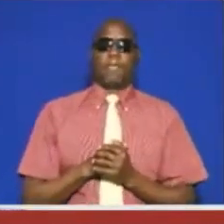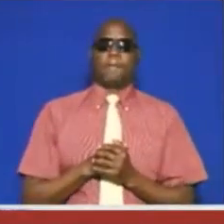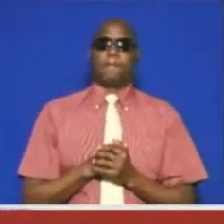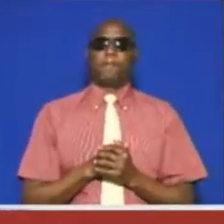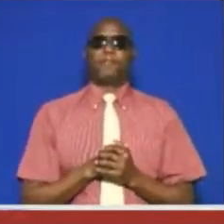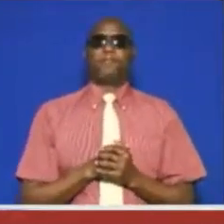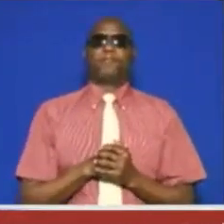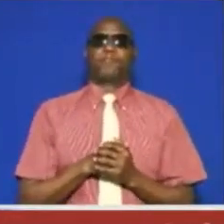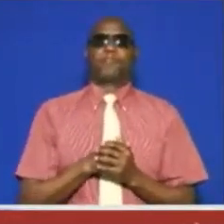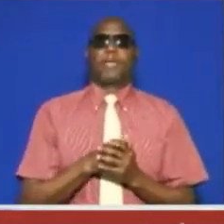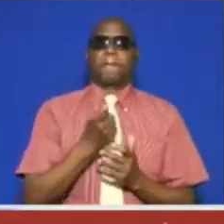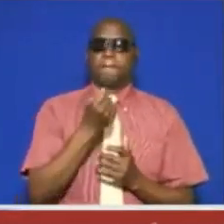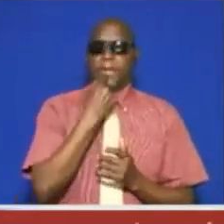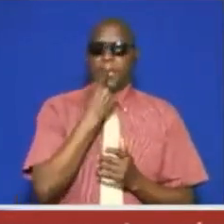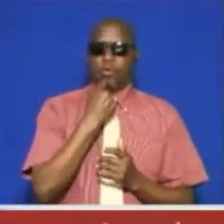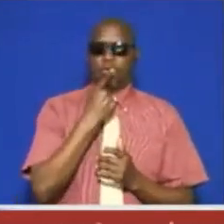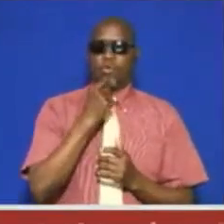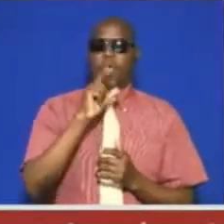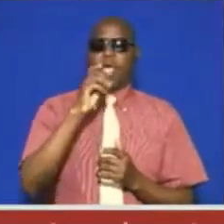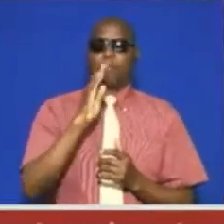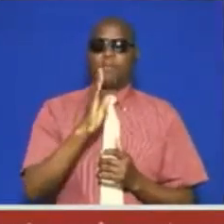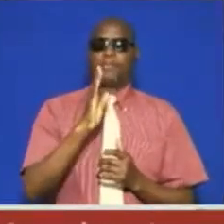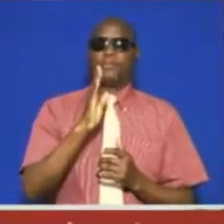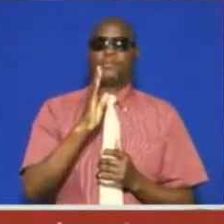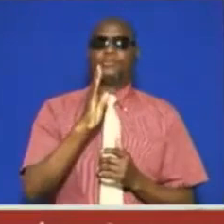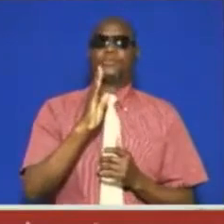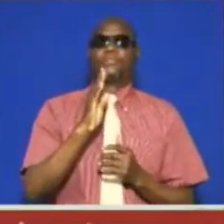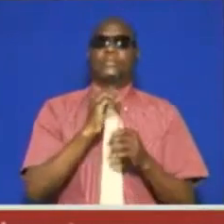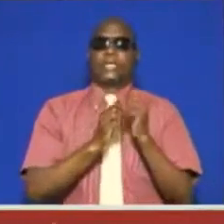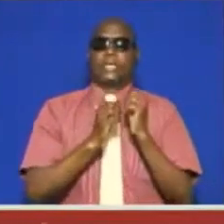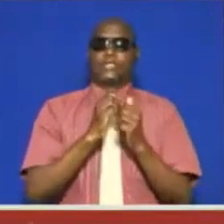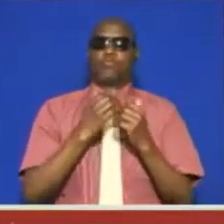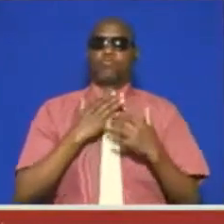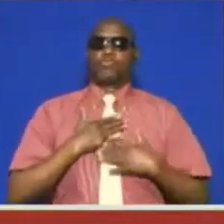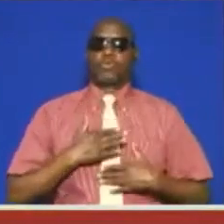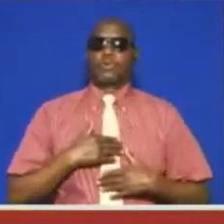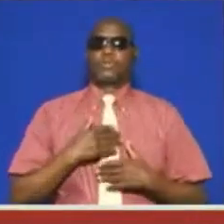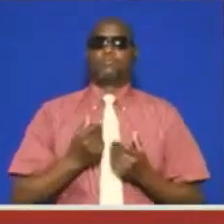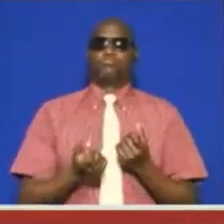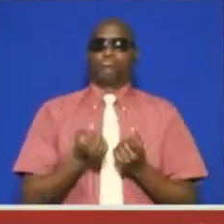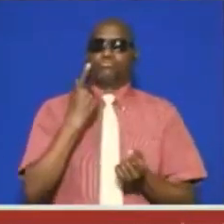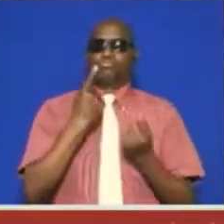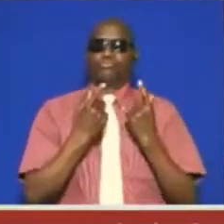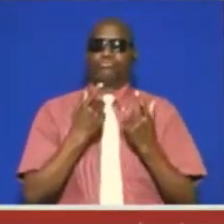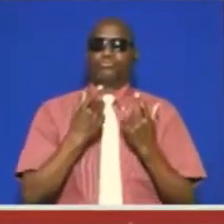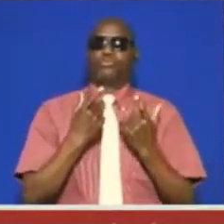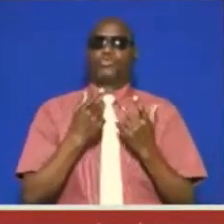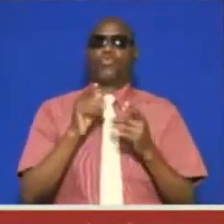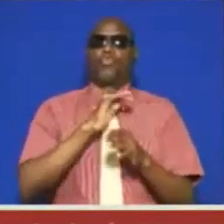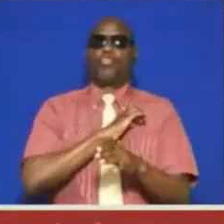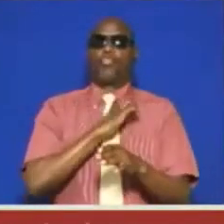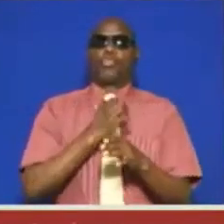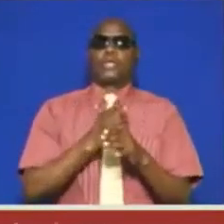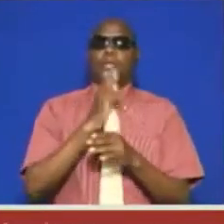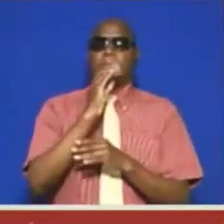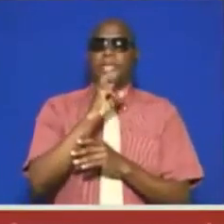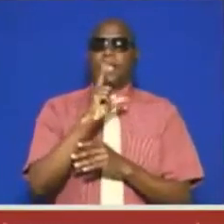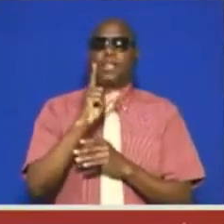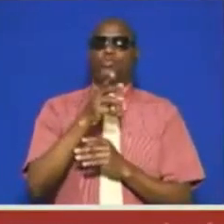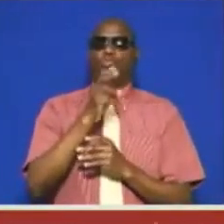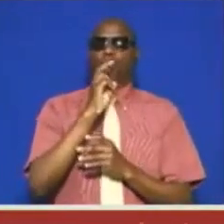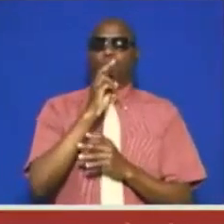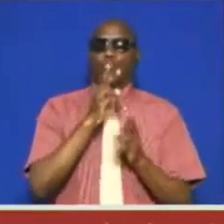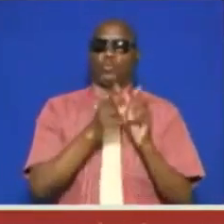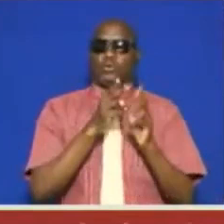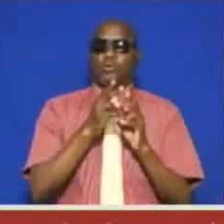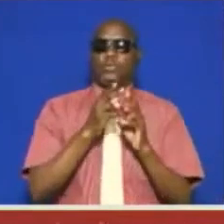Medical laboratory science professional bodies have raised concerns over the proposed Kenya Drugs Authority Bill 2022. According